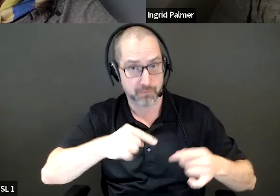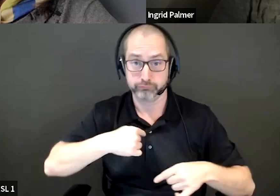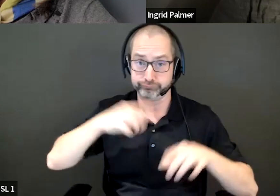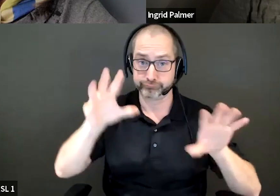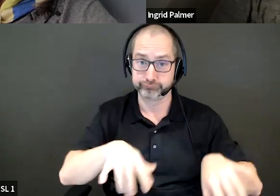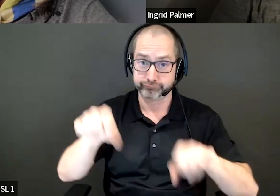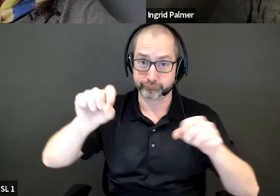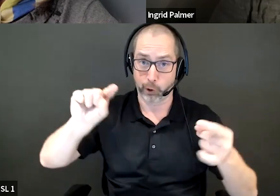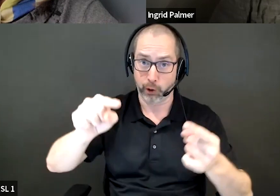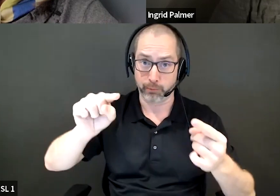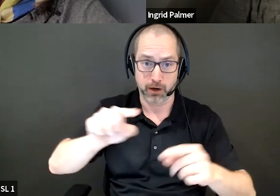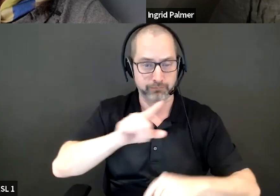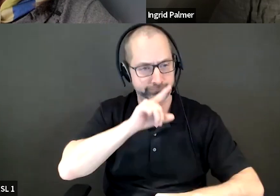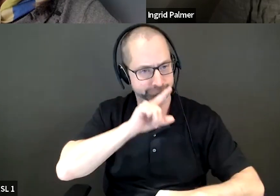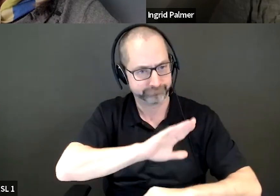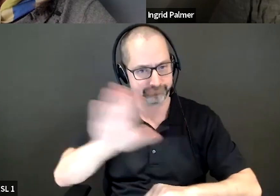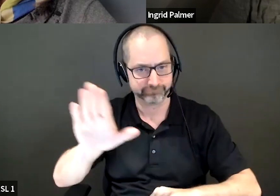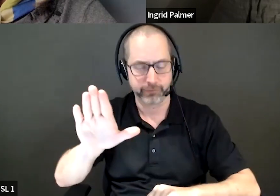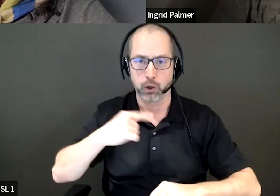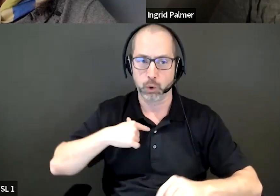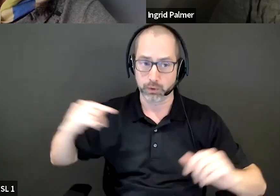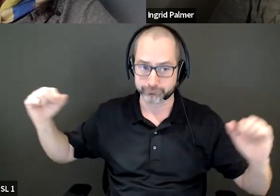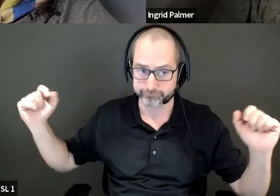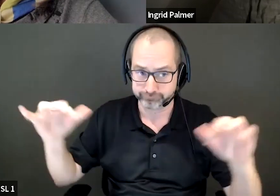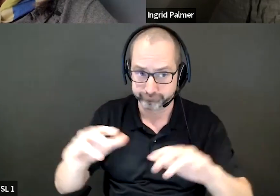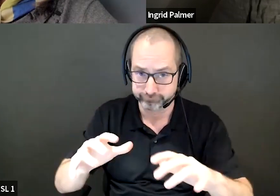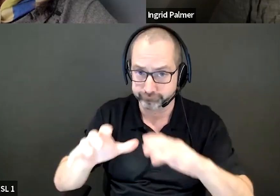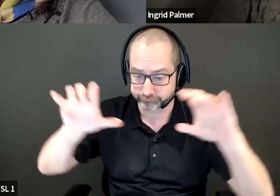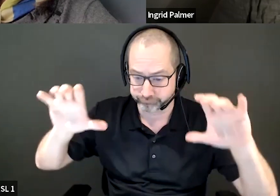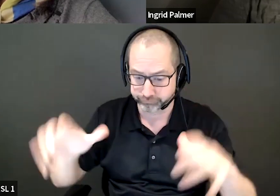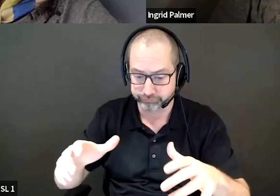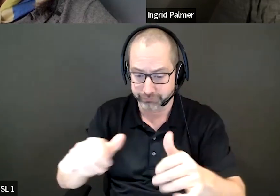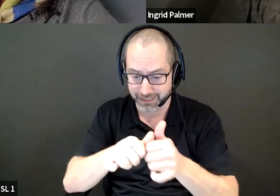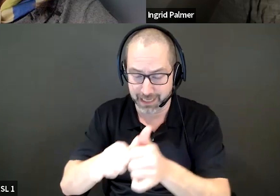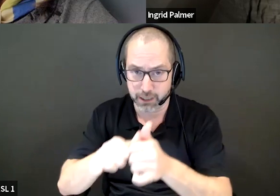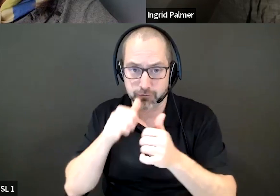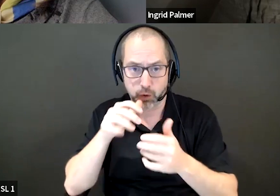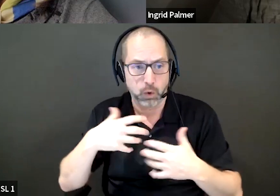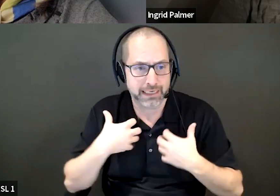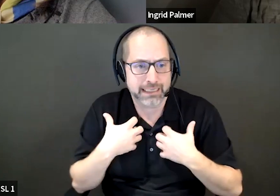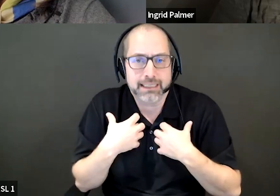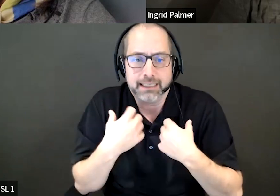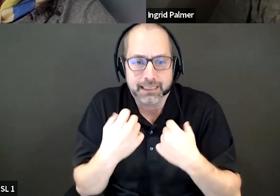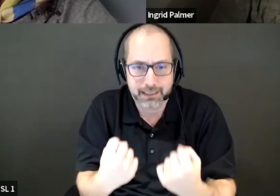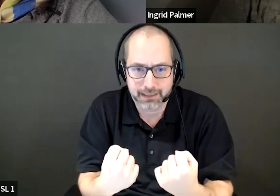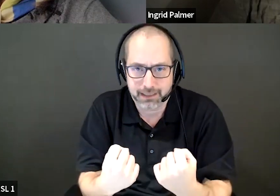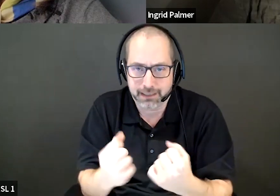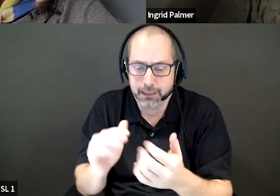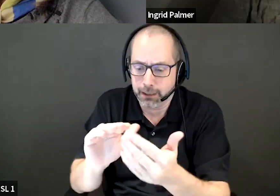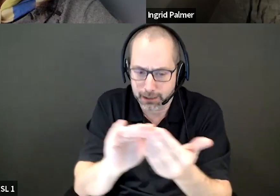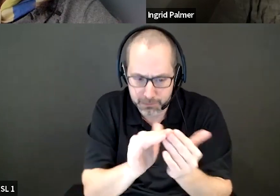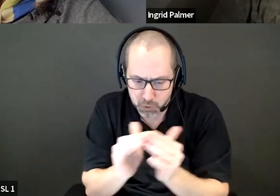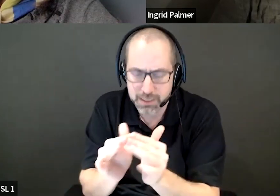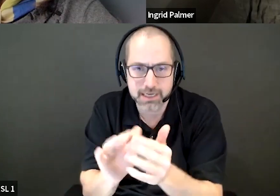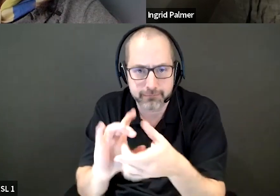because we come together to heal them as a community and with community. And so